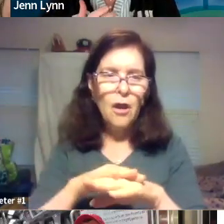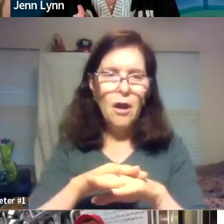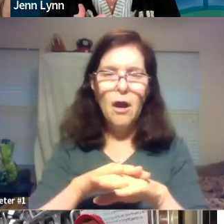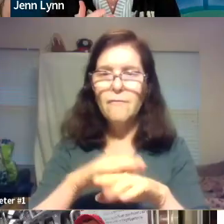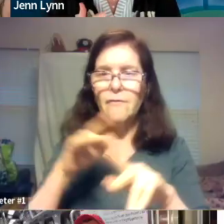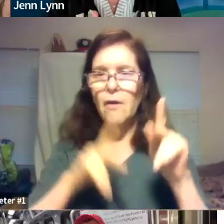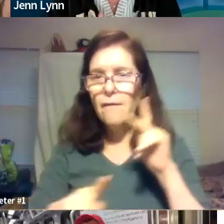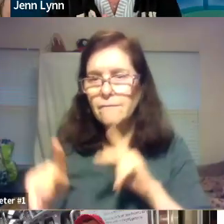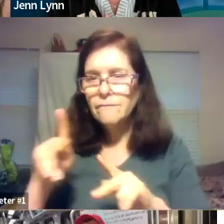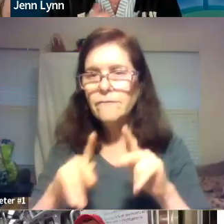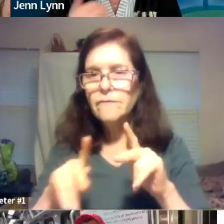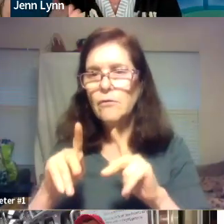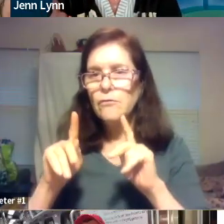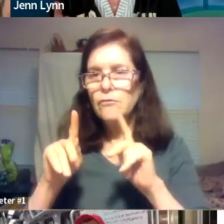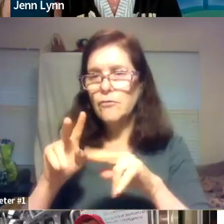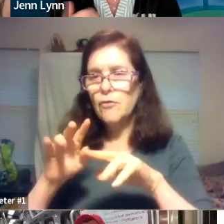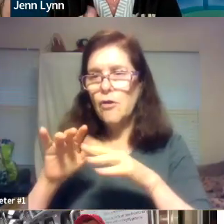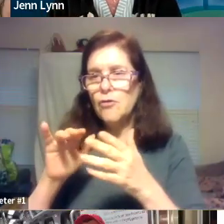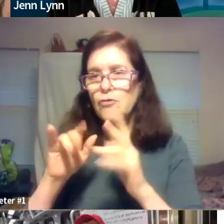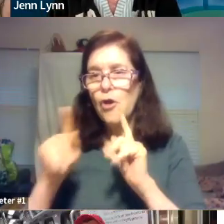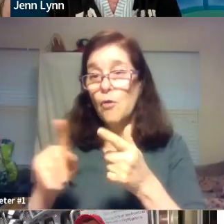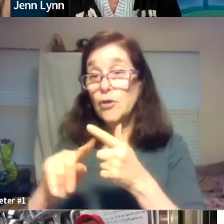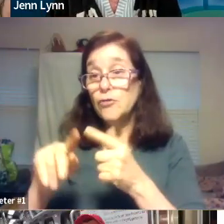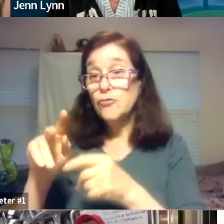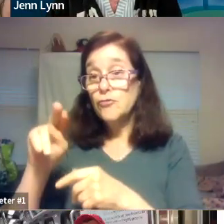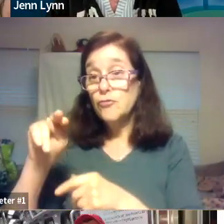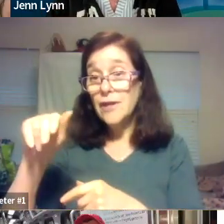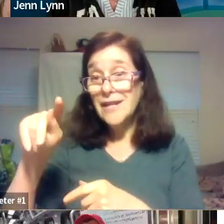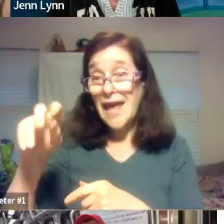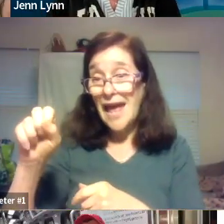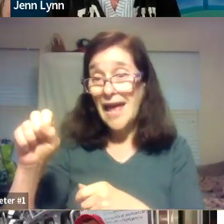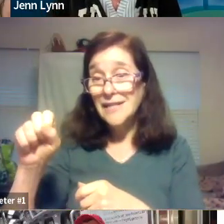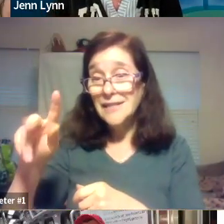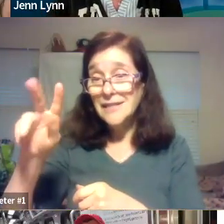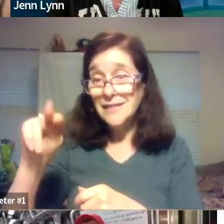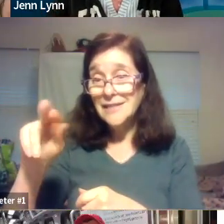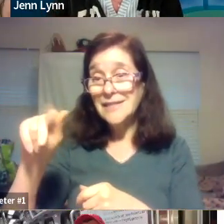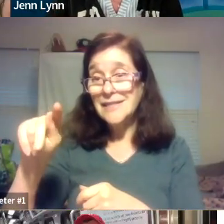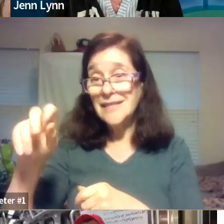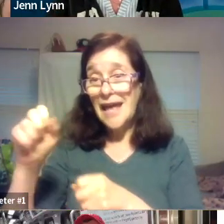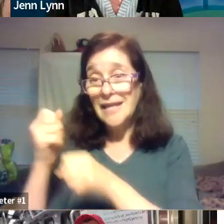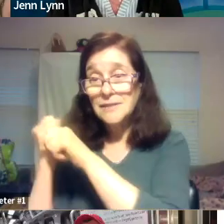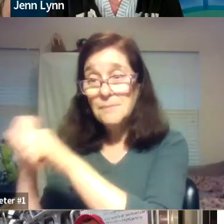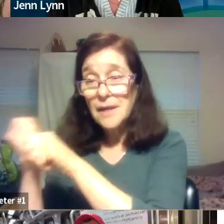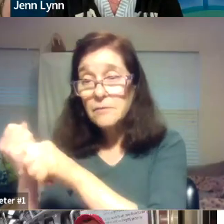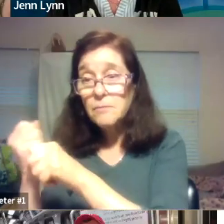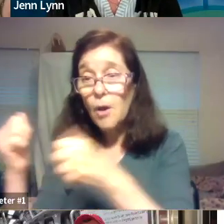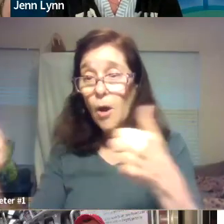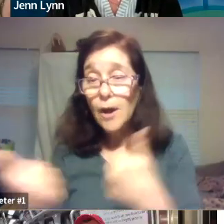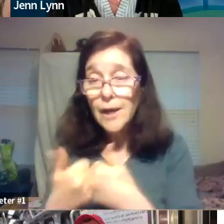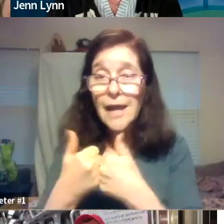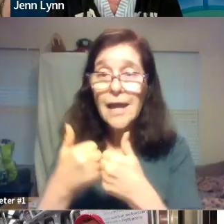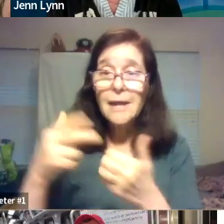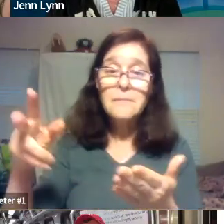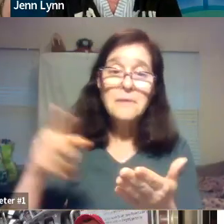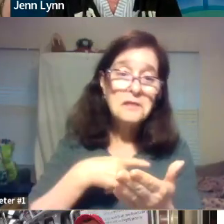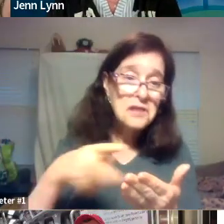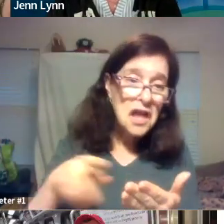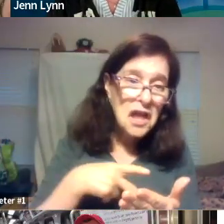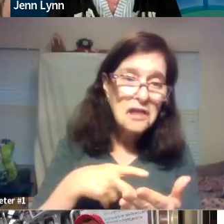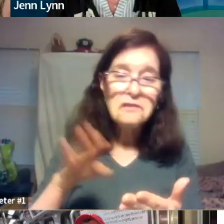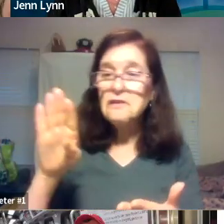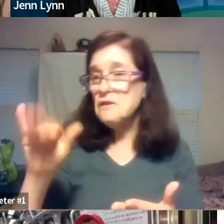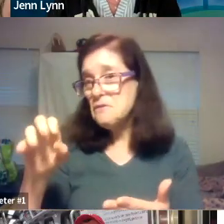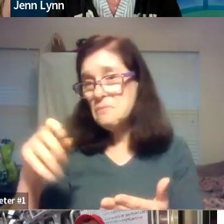going to see a Nats sporting event, a Nats baseball game, and then the dances and the bingo down in the corner. I